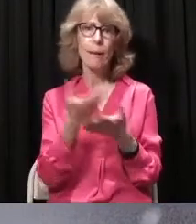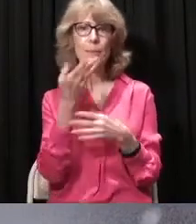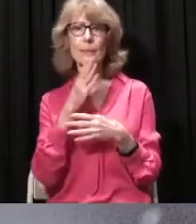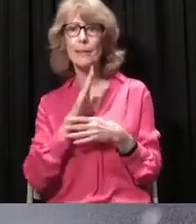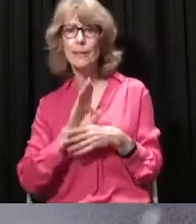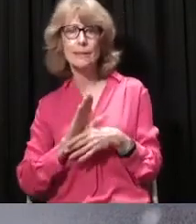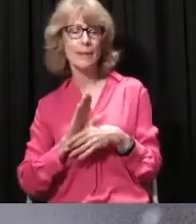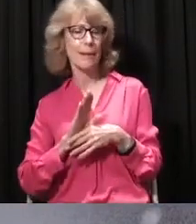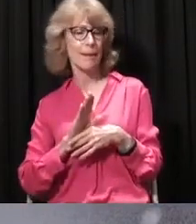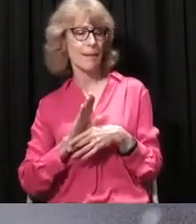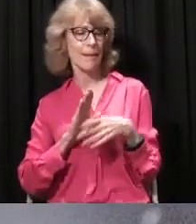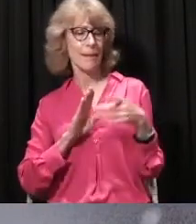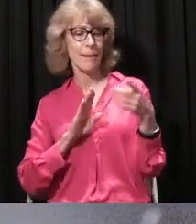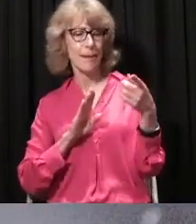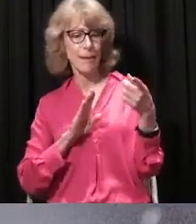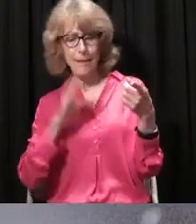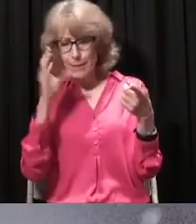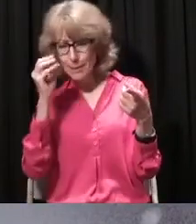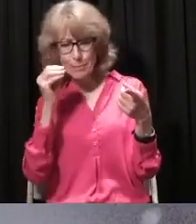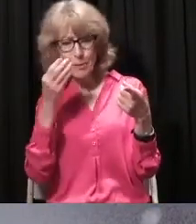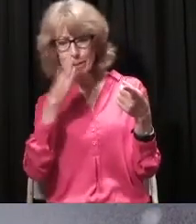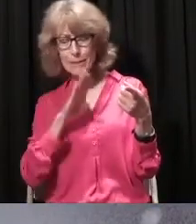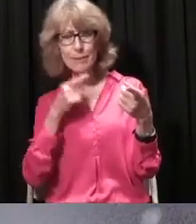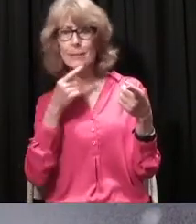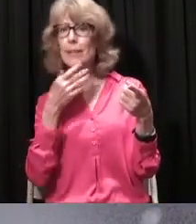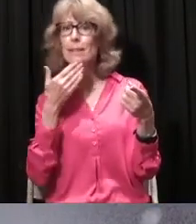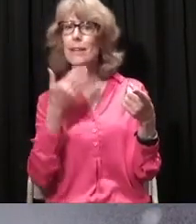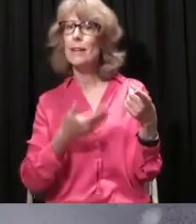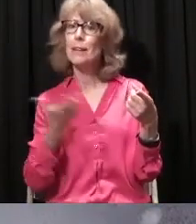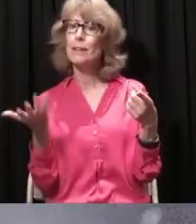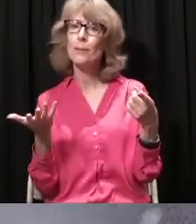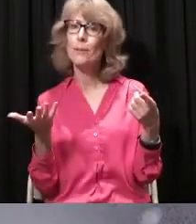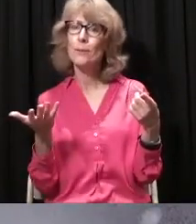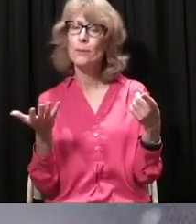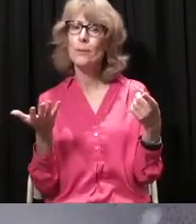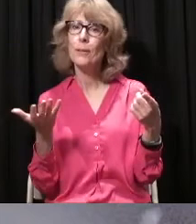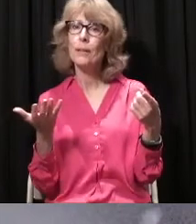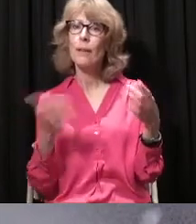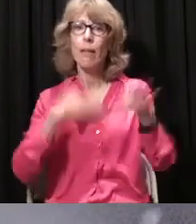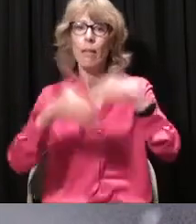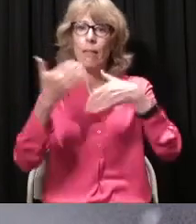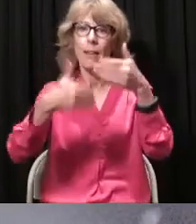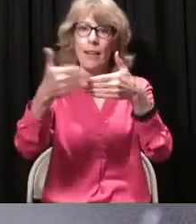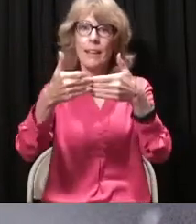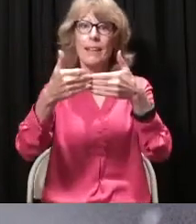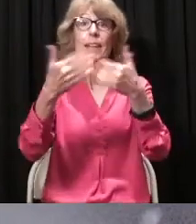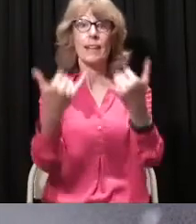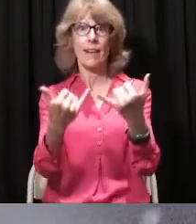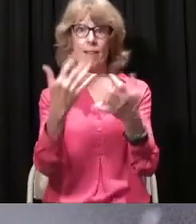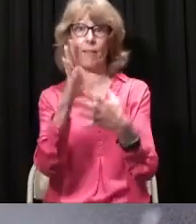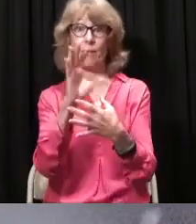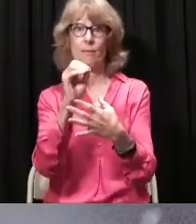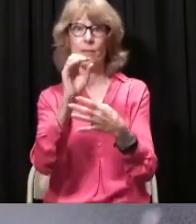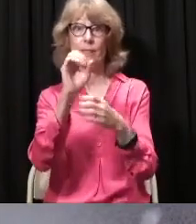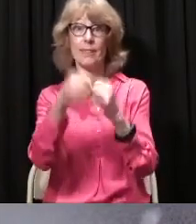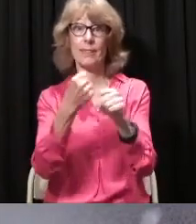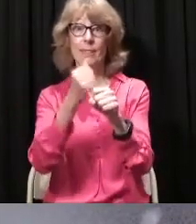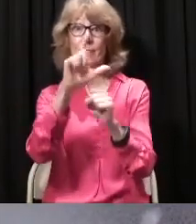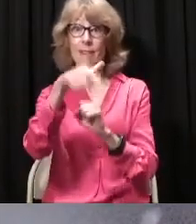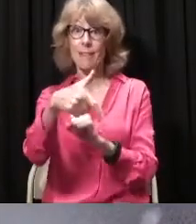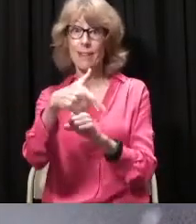for a year and not even say thank you? So fast forward 50 years. This is just a few years